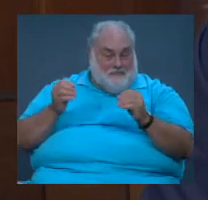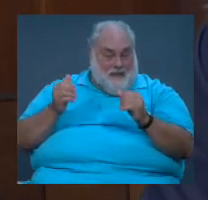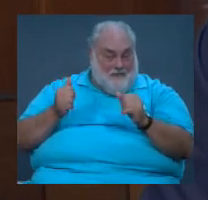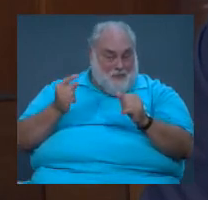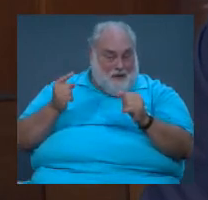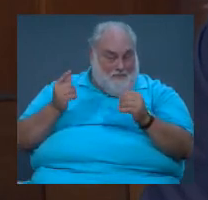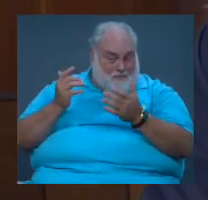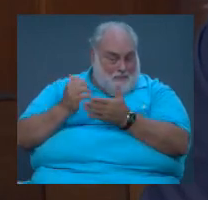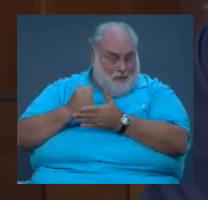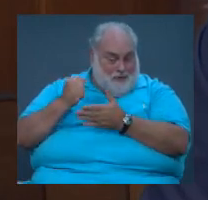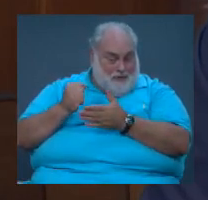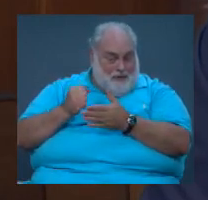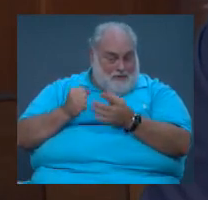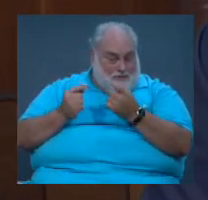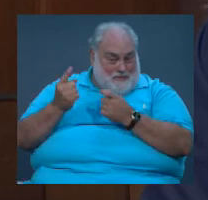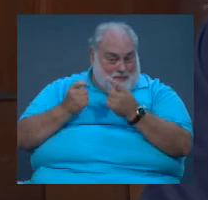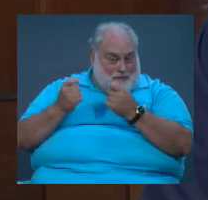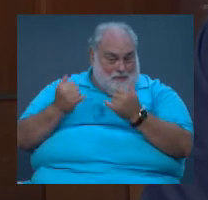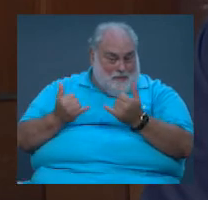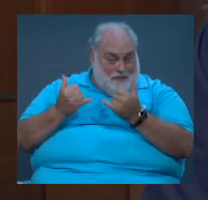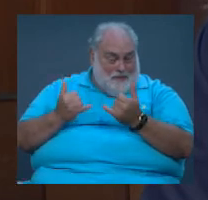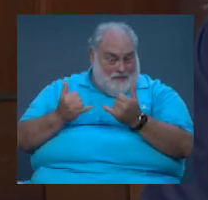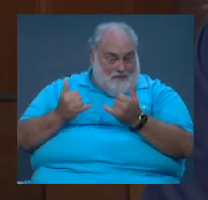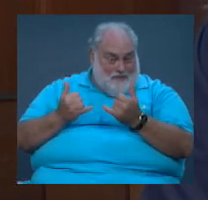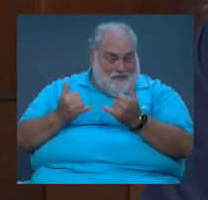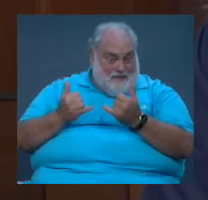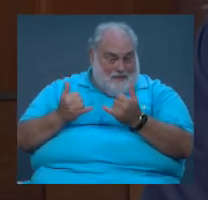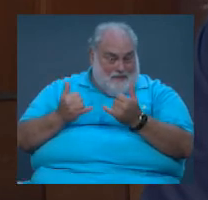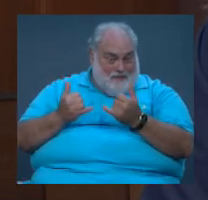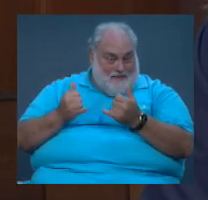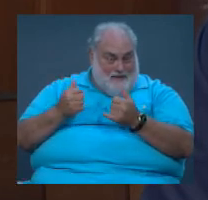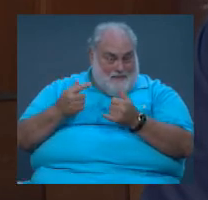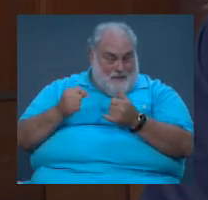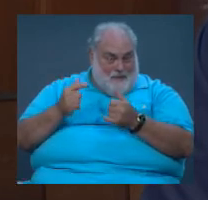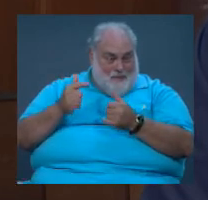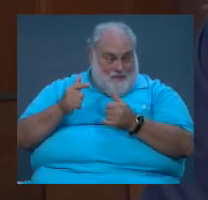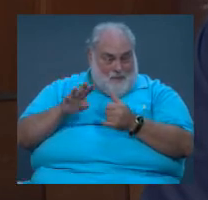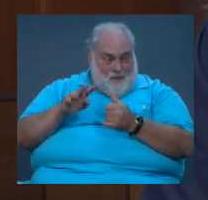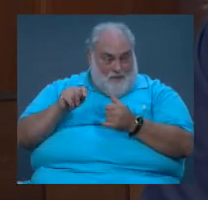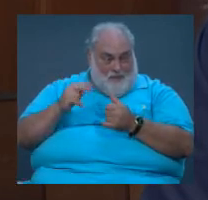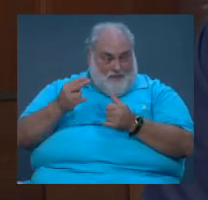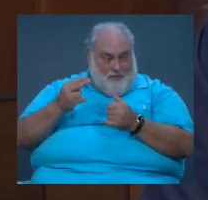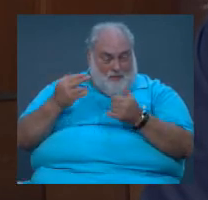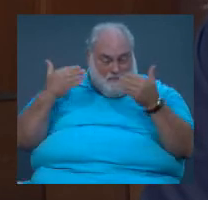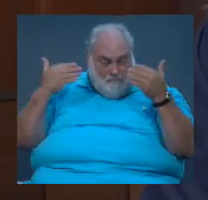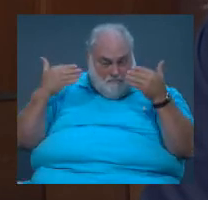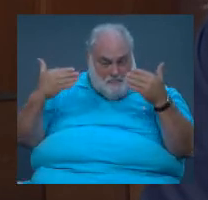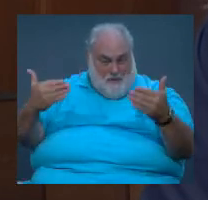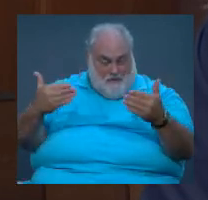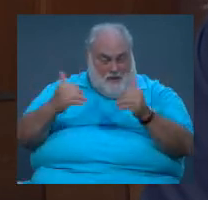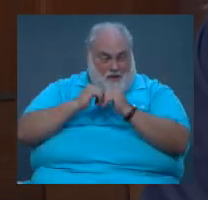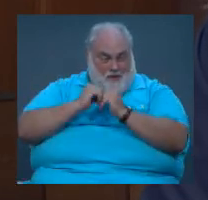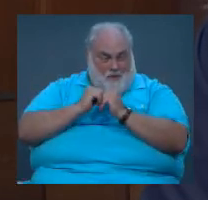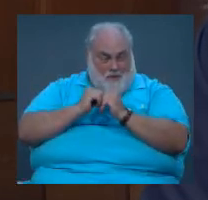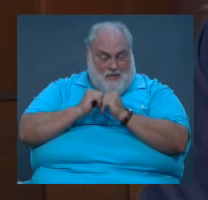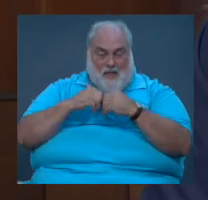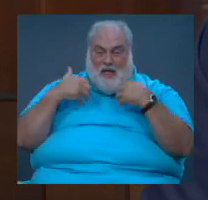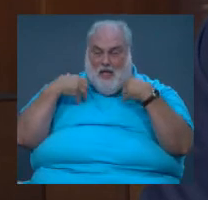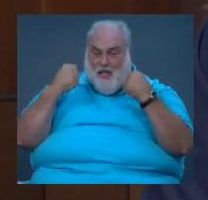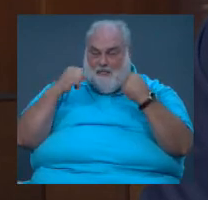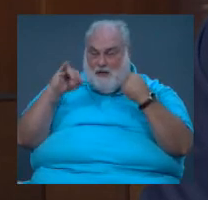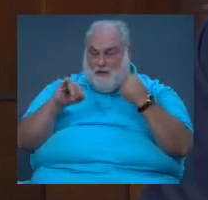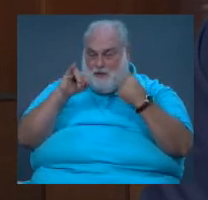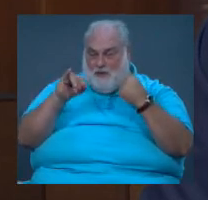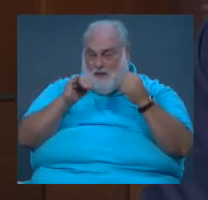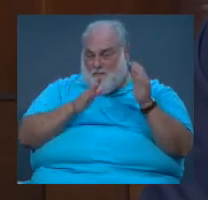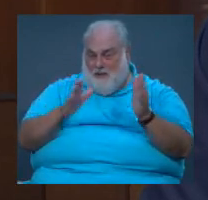everyone has a chance, the opportunity to ask questions on today. We'll, on September 24th, we'll move again our health insurance